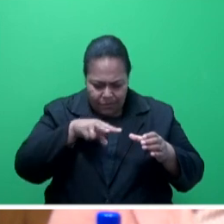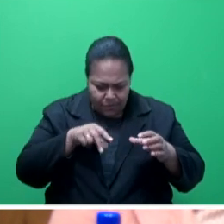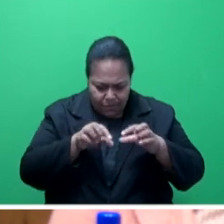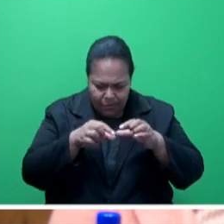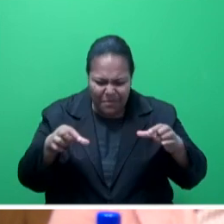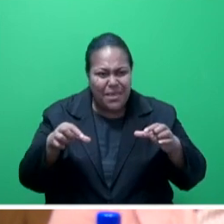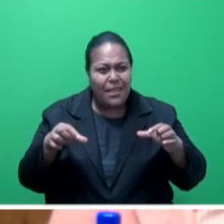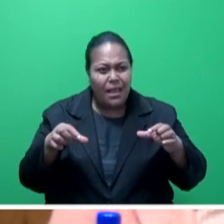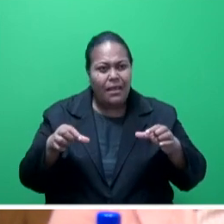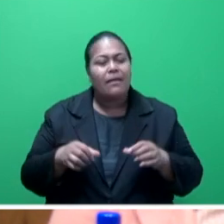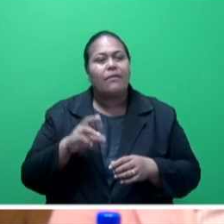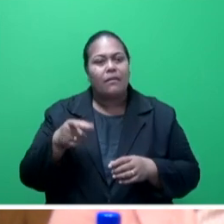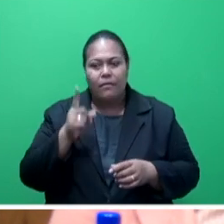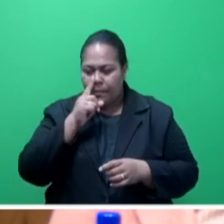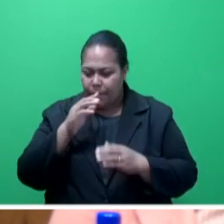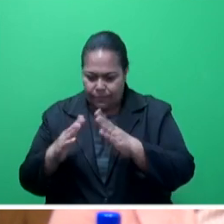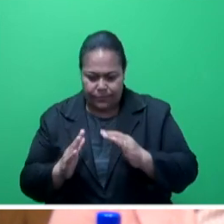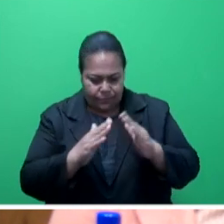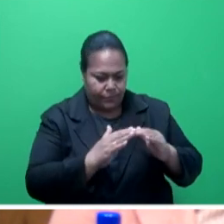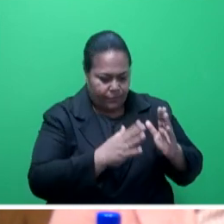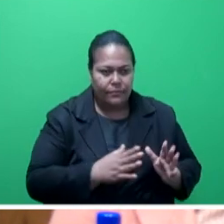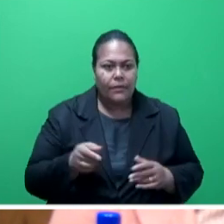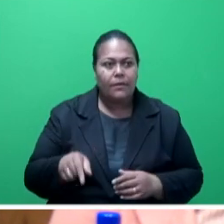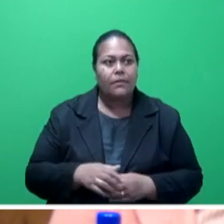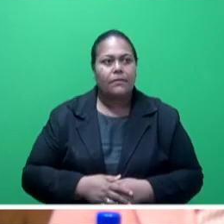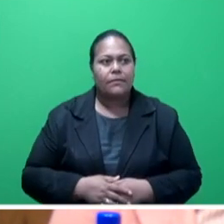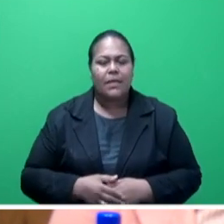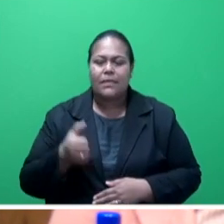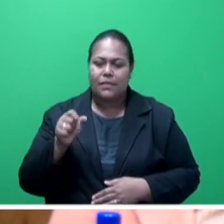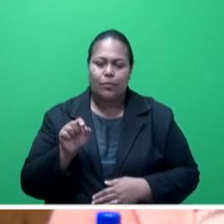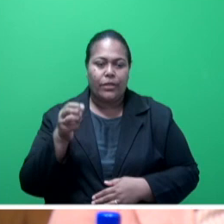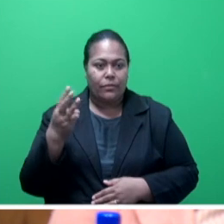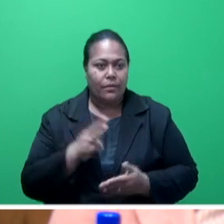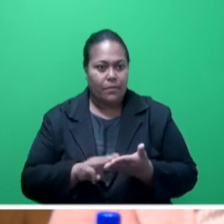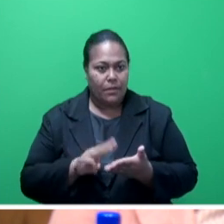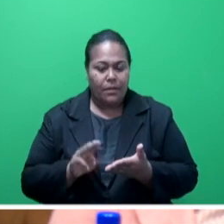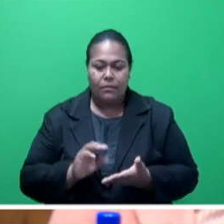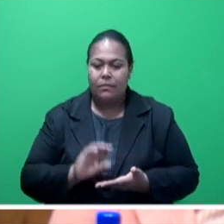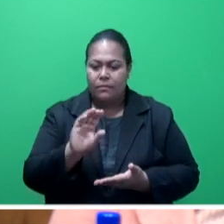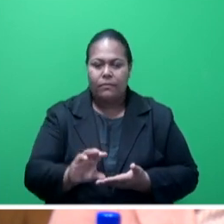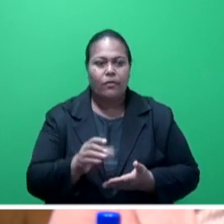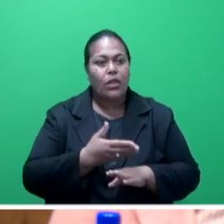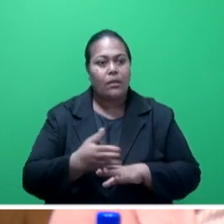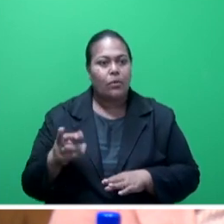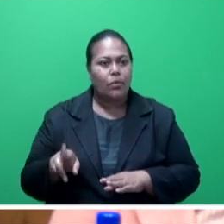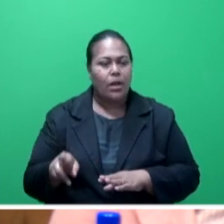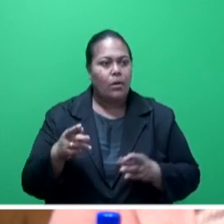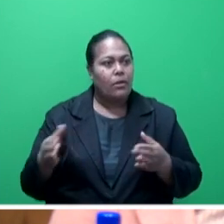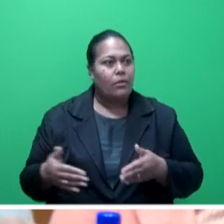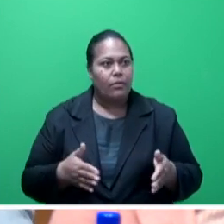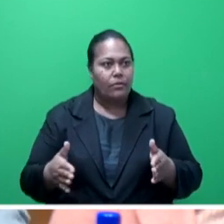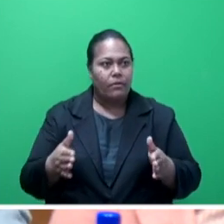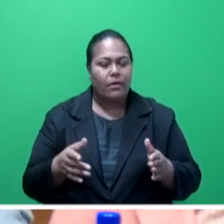And $60.3 million allocated for the completion of Phase 1 of the new Rewa River Water Supply Scheme project to address